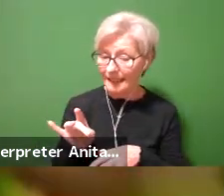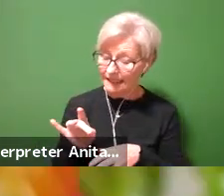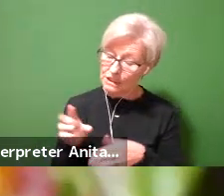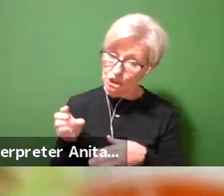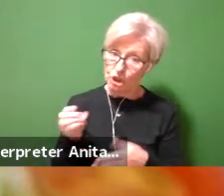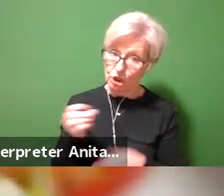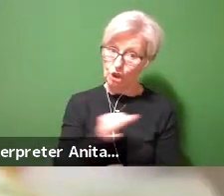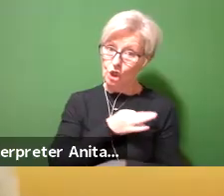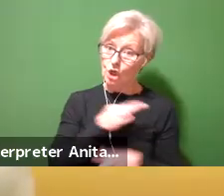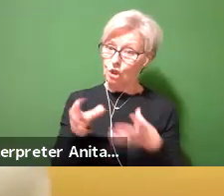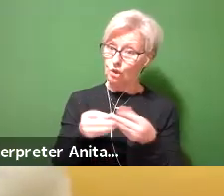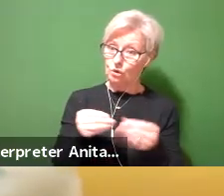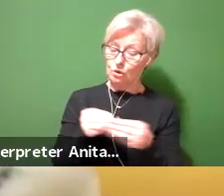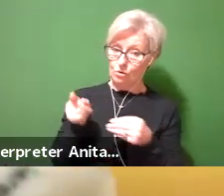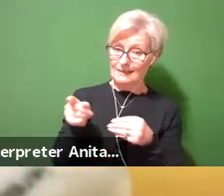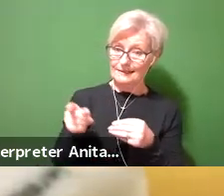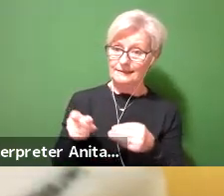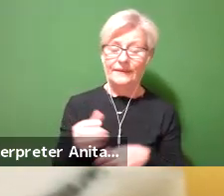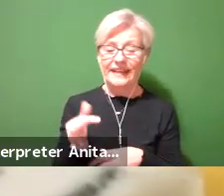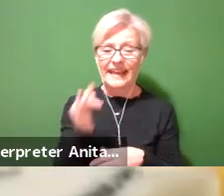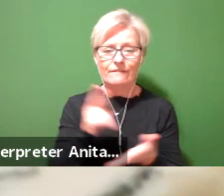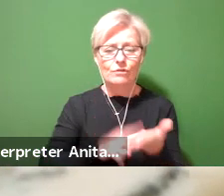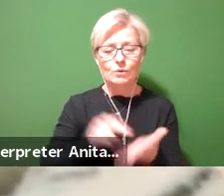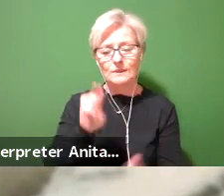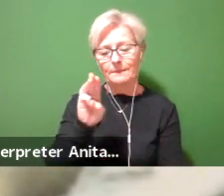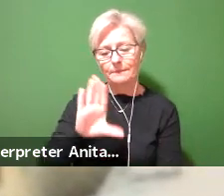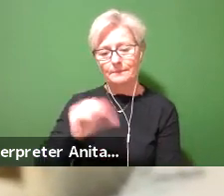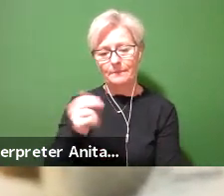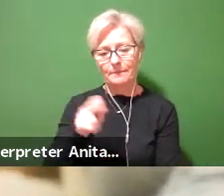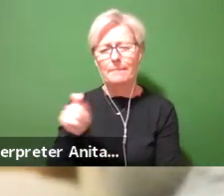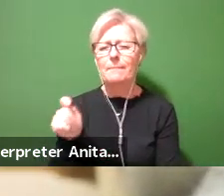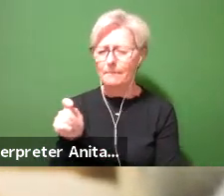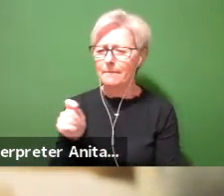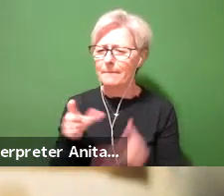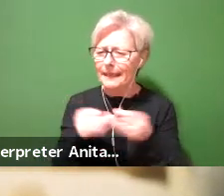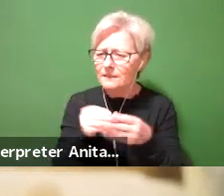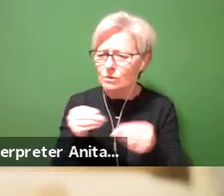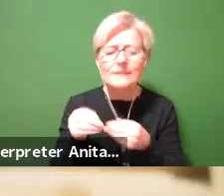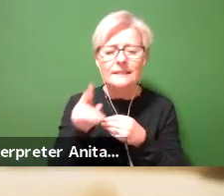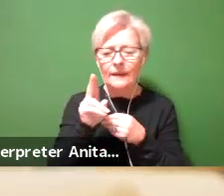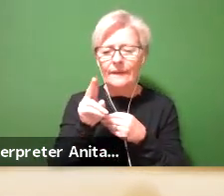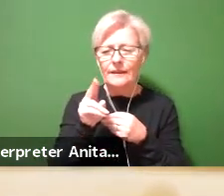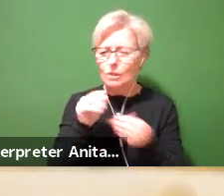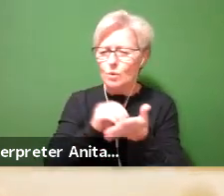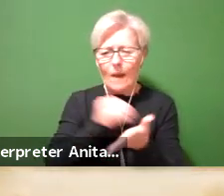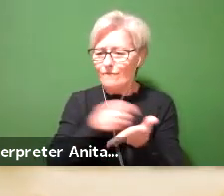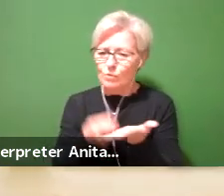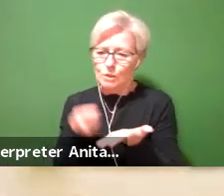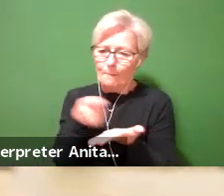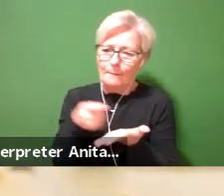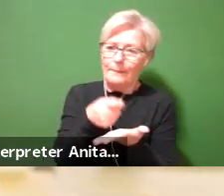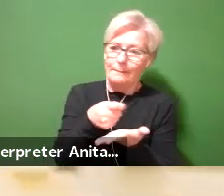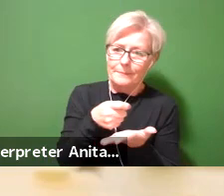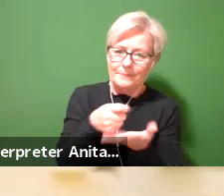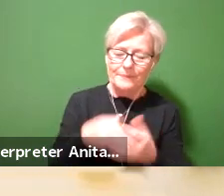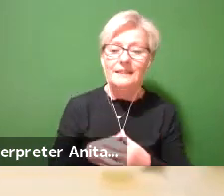choose plant-sourced milks, make sure they are supplemented with calcium, and then you can supplement the extra if needed. Calcium